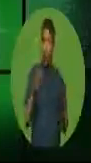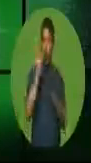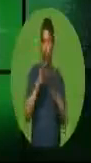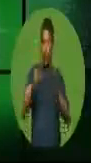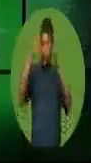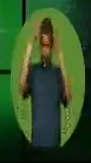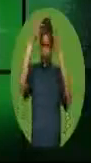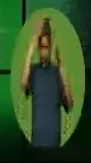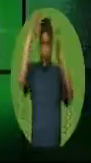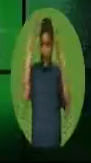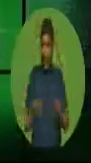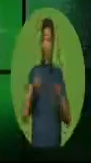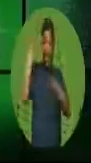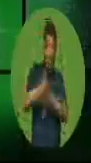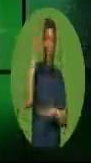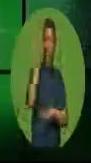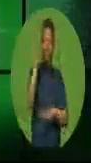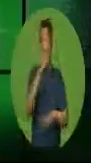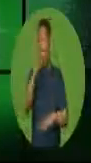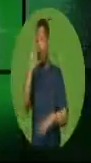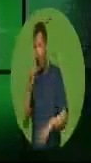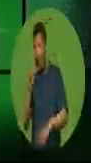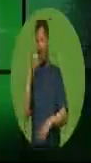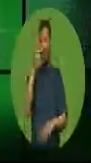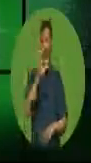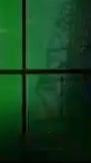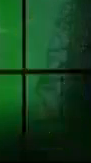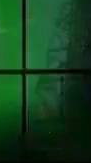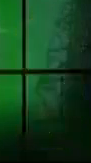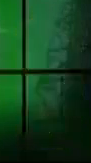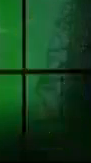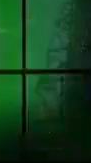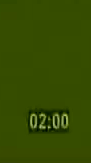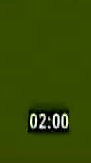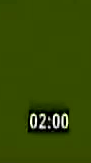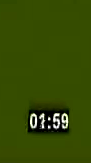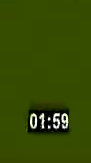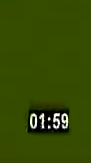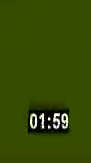policy that the government declared after 1991-92.